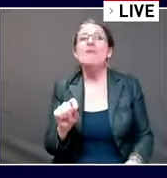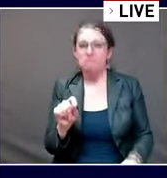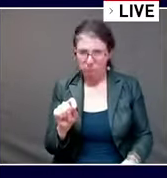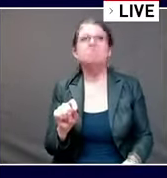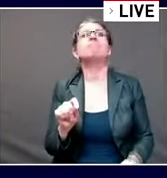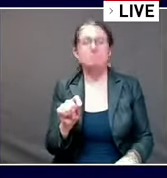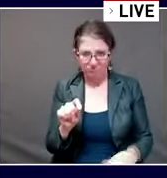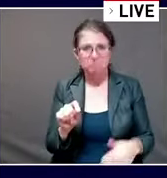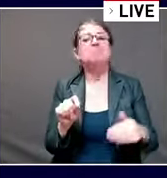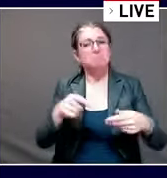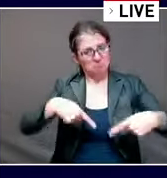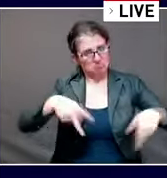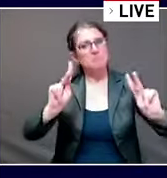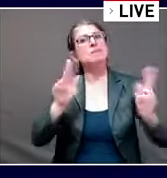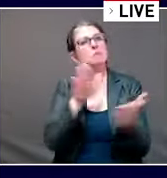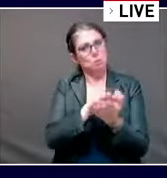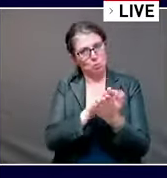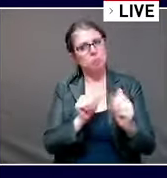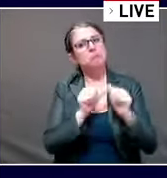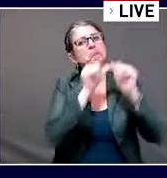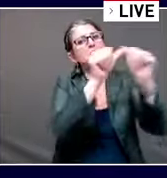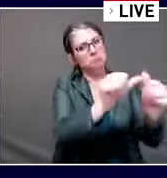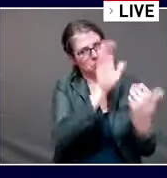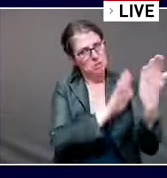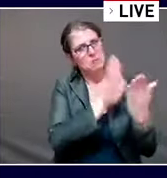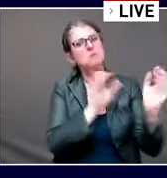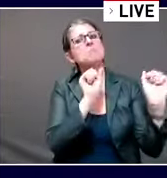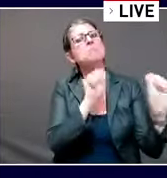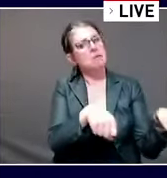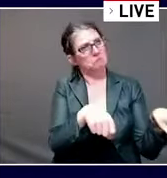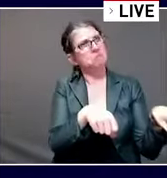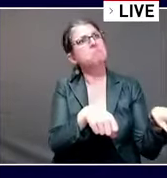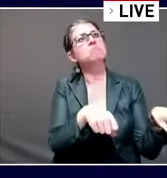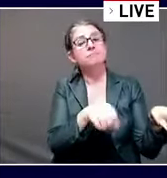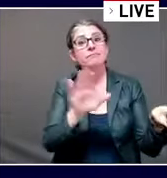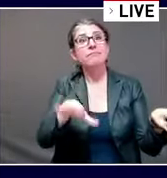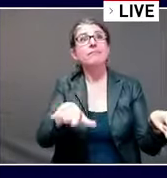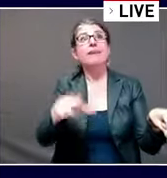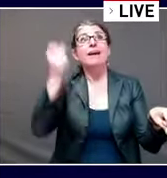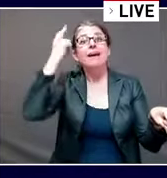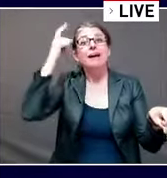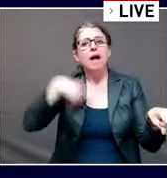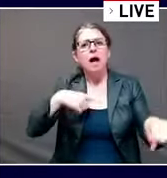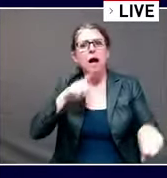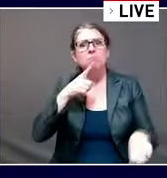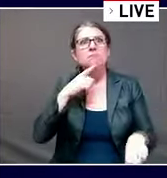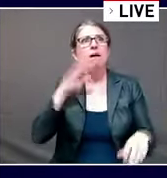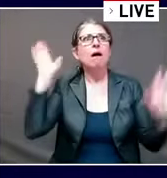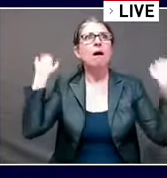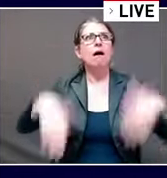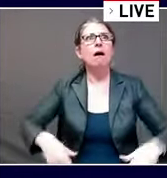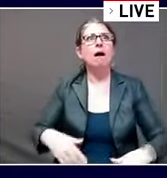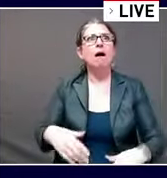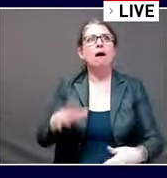has been zero transmission, nor am I claiming that there will never be any transmission.